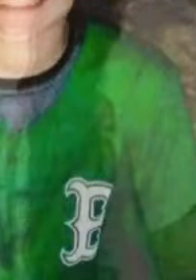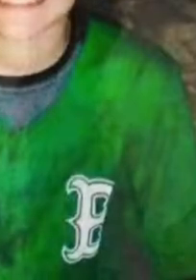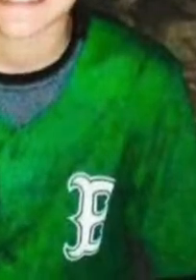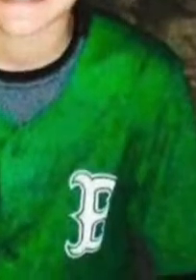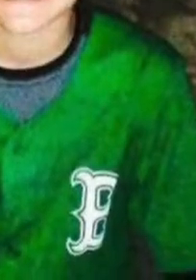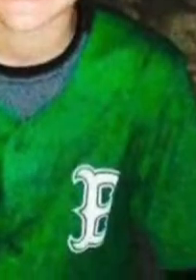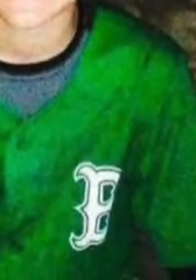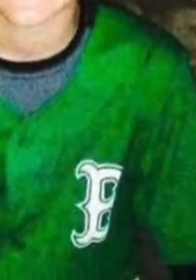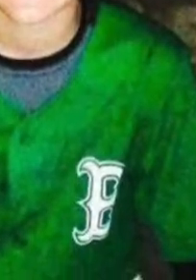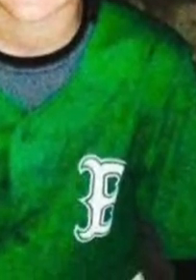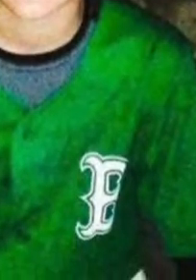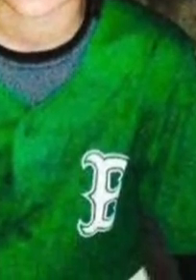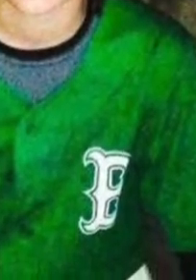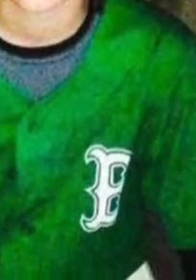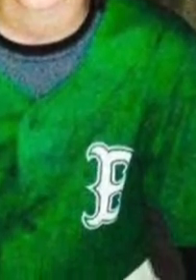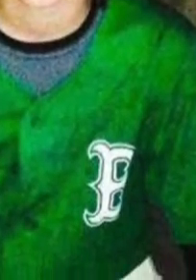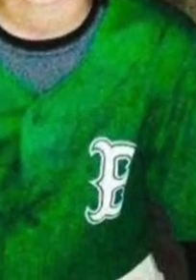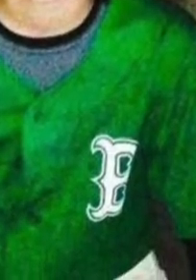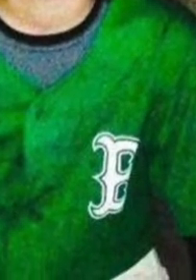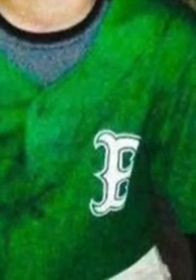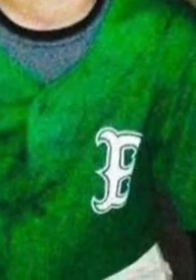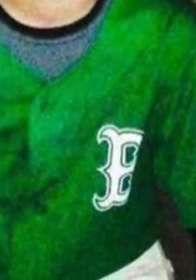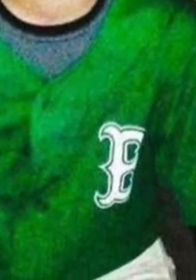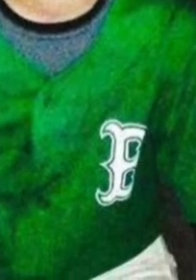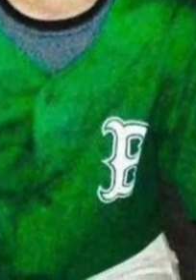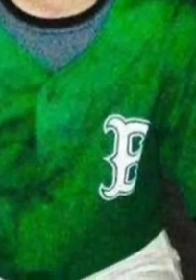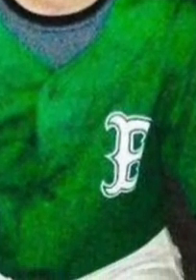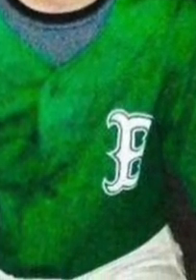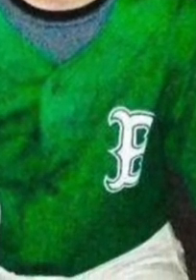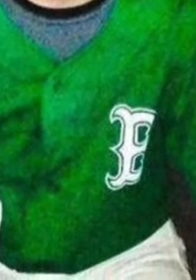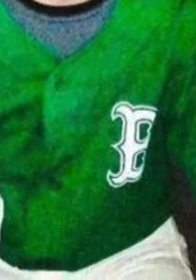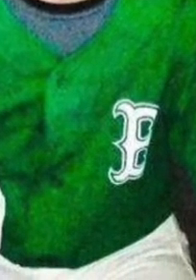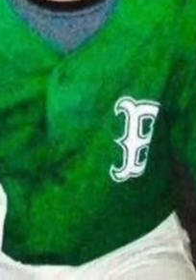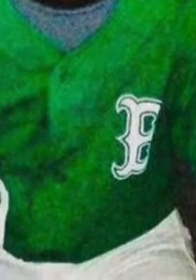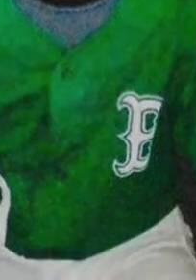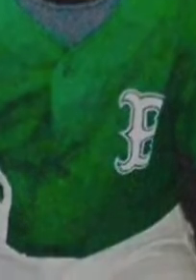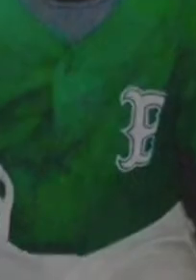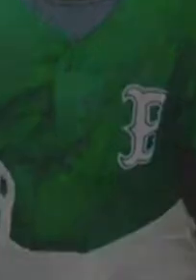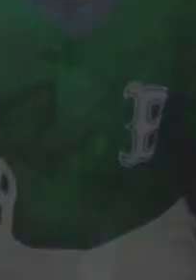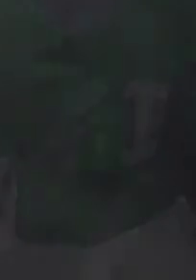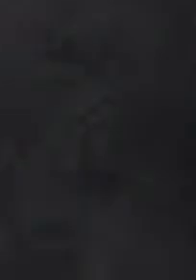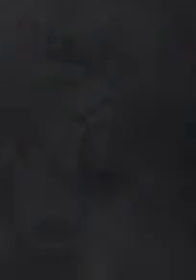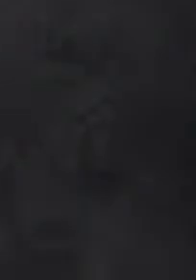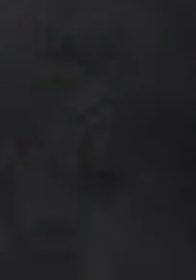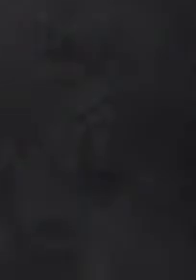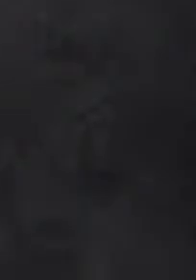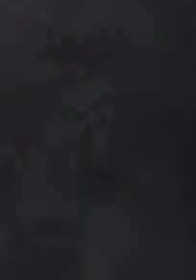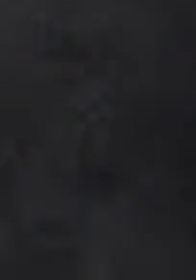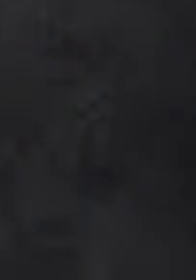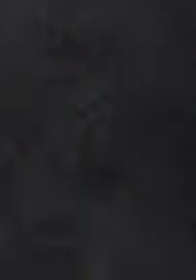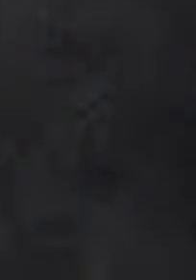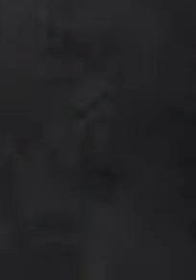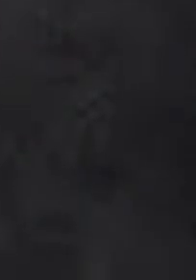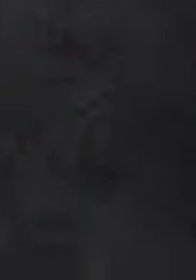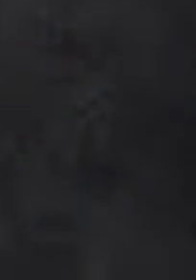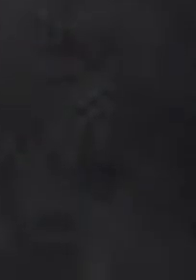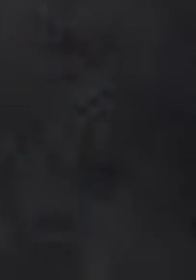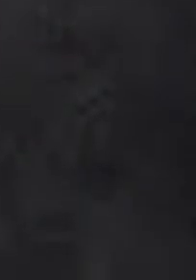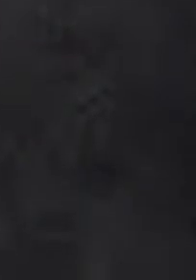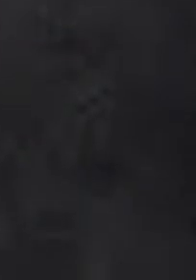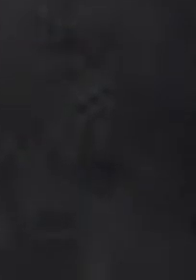Like I feel I'm patient. I'm okay with you making me wait, and as long as you're near, I'll